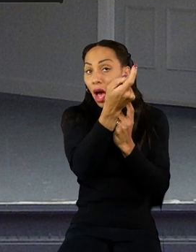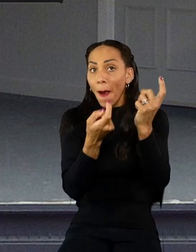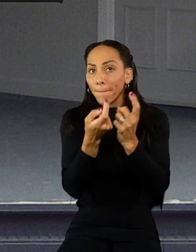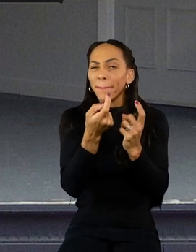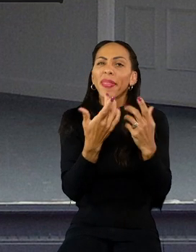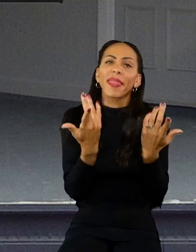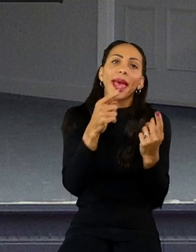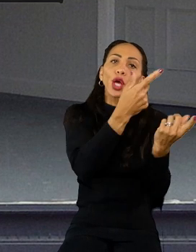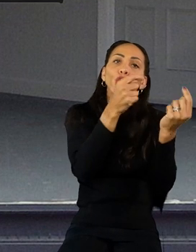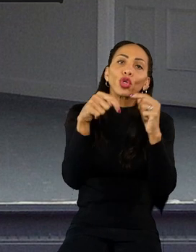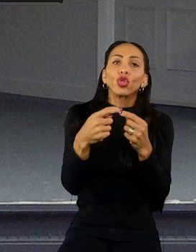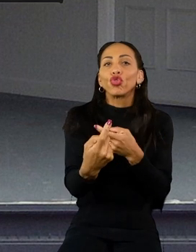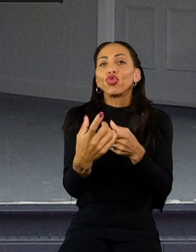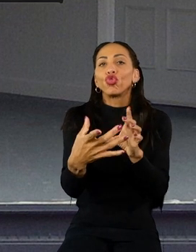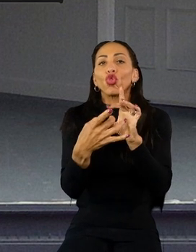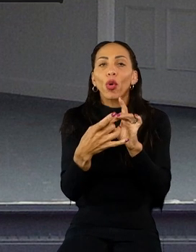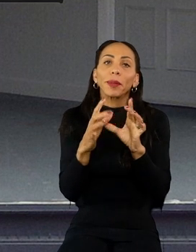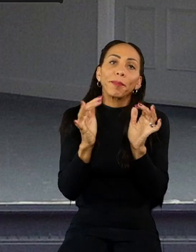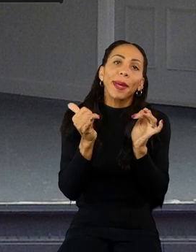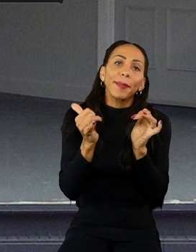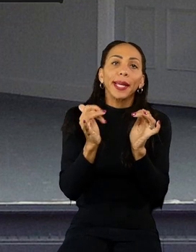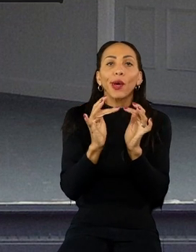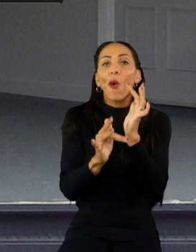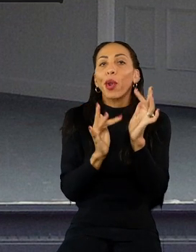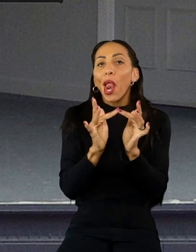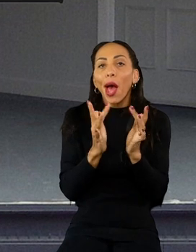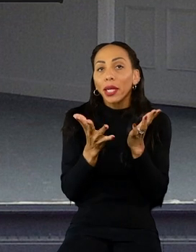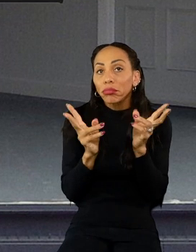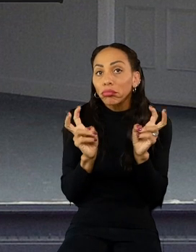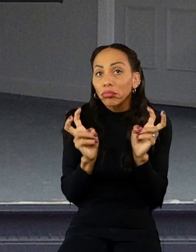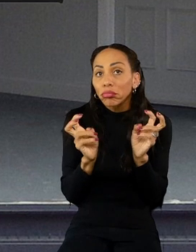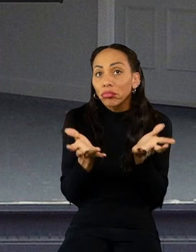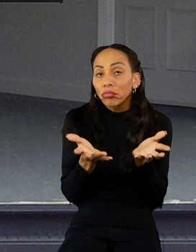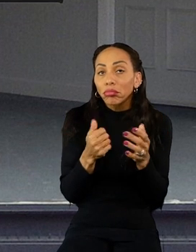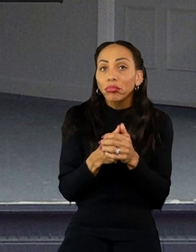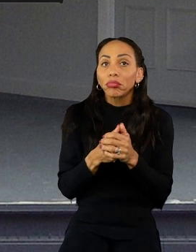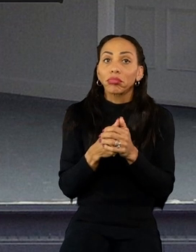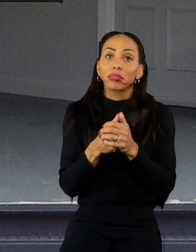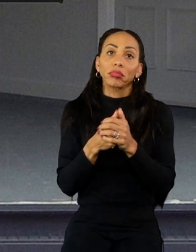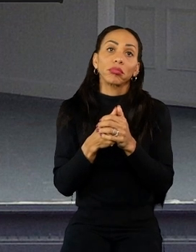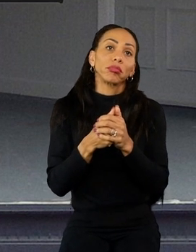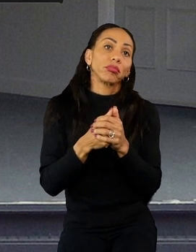it may be really useful to have them there as well. So that would be an online